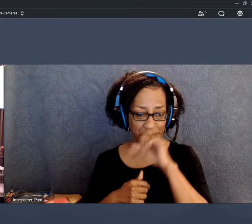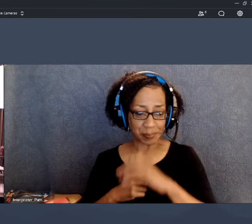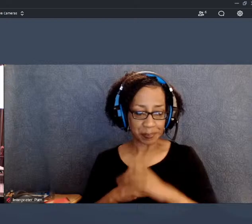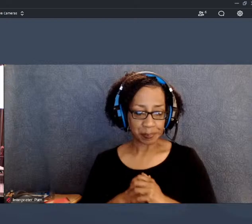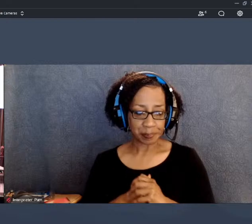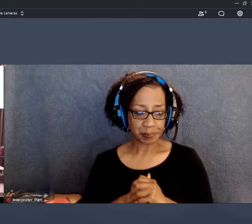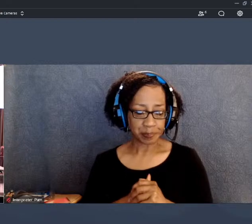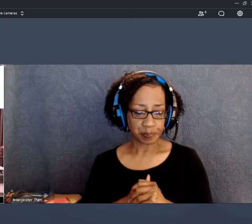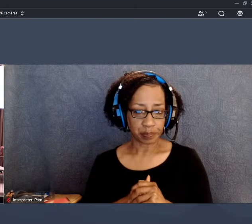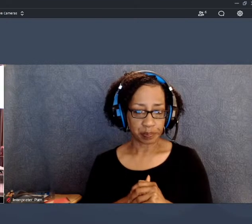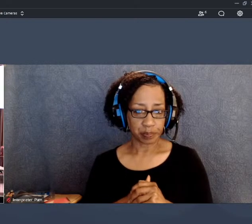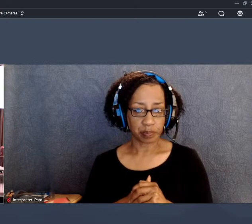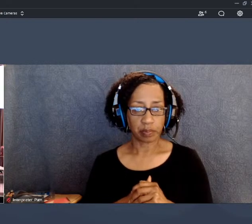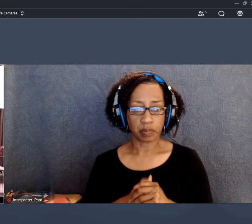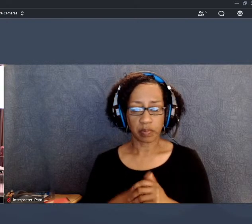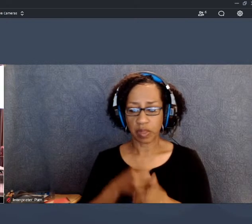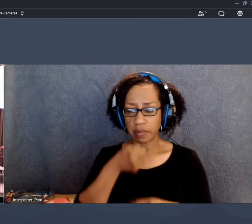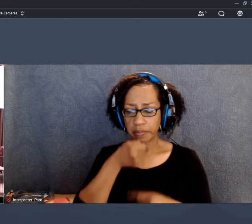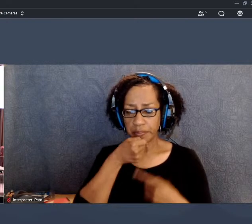Can you turn on your mic?